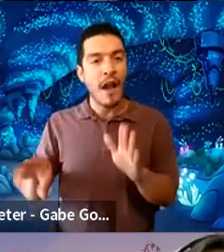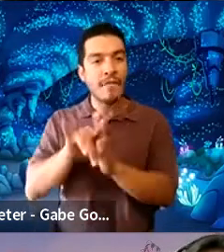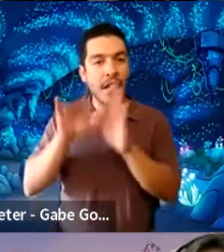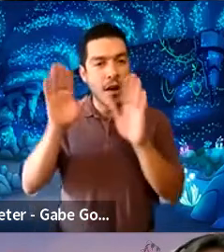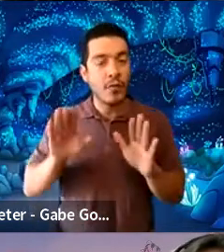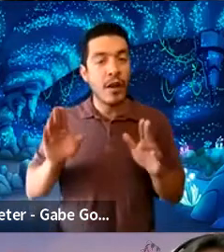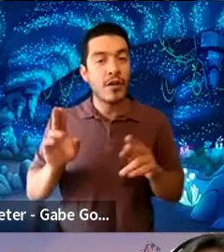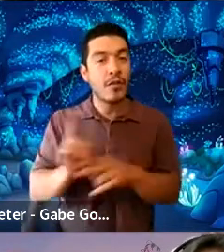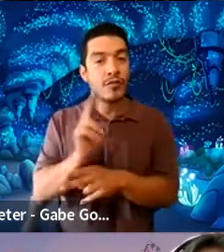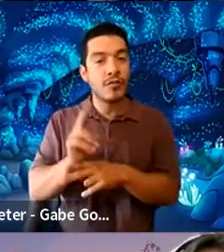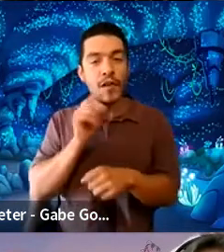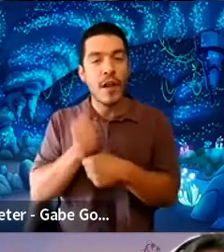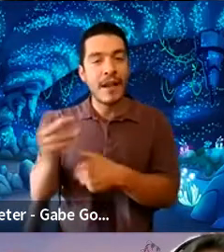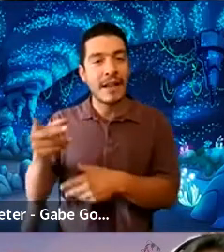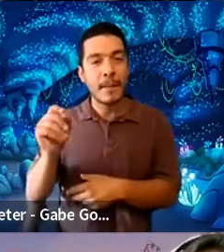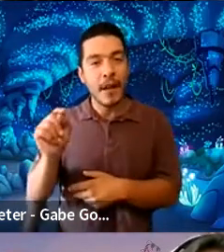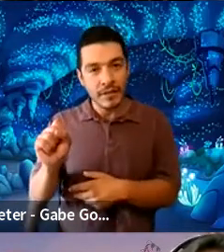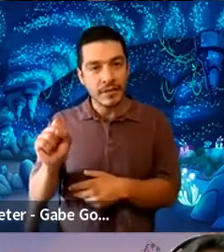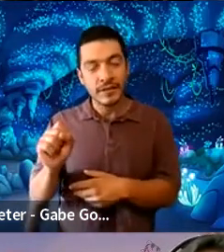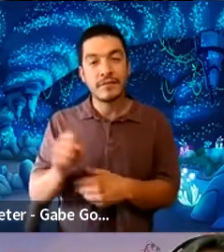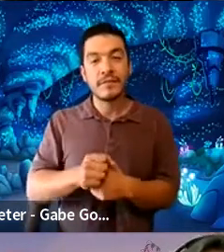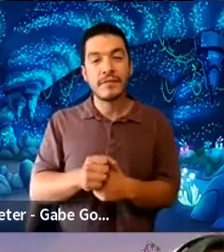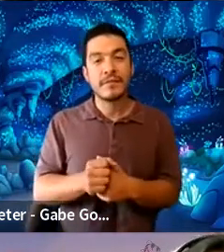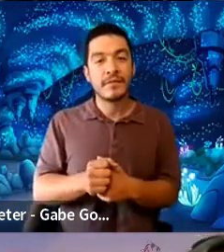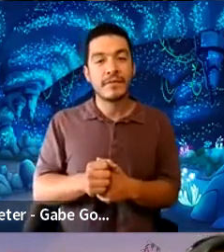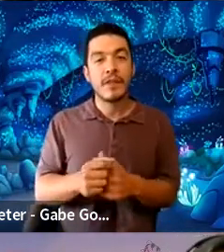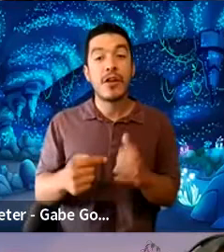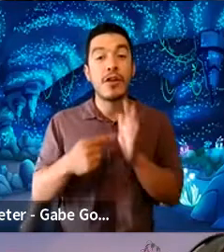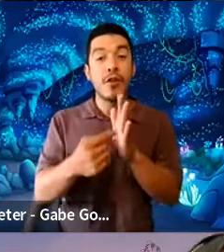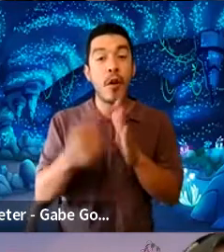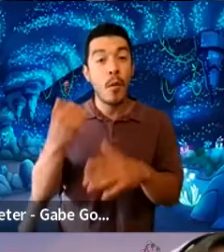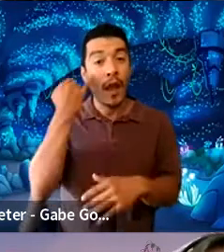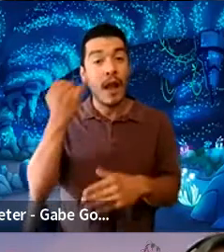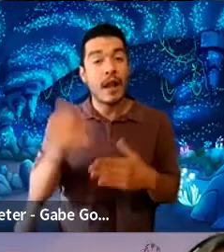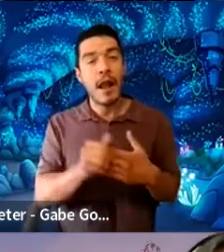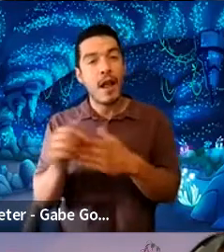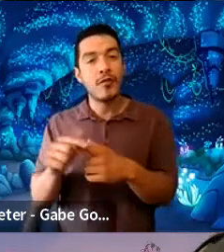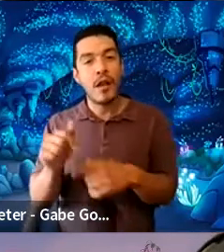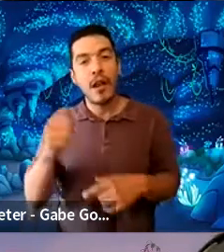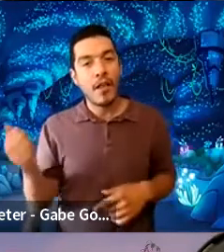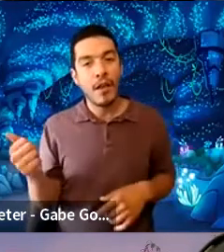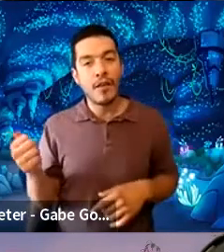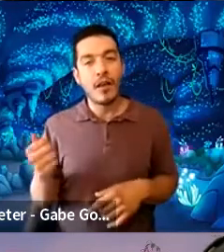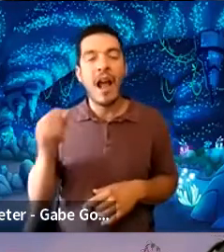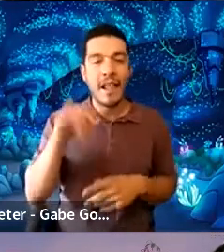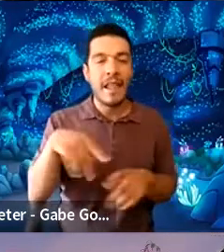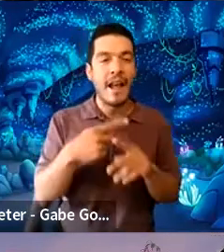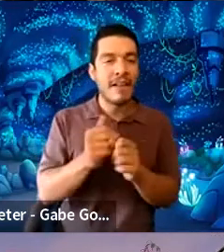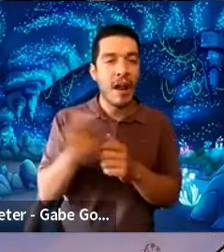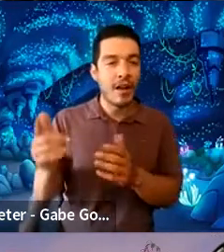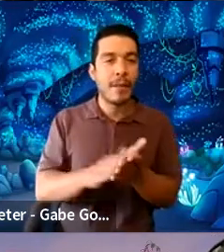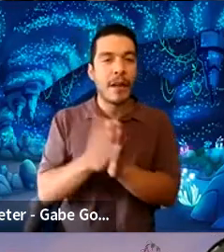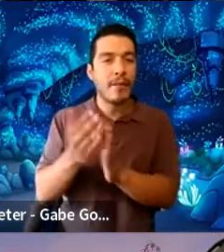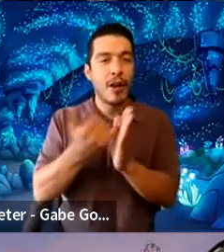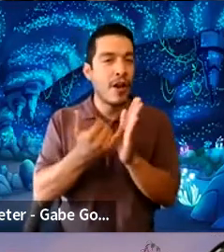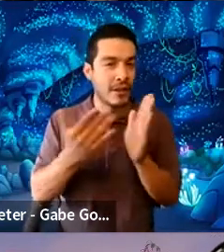it in making these beautiful pots and show that one idea leads to another and so on. So that's sort of how he became the